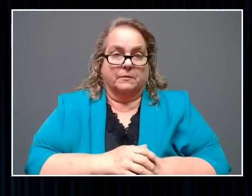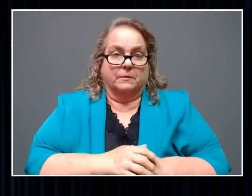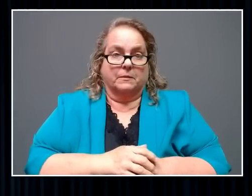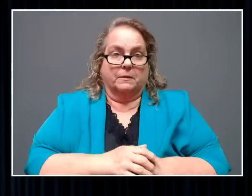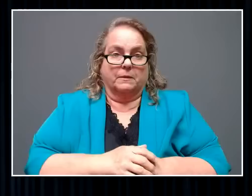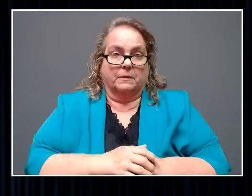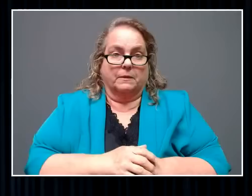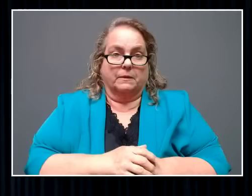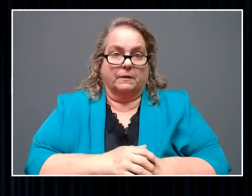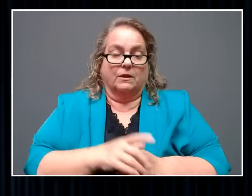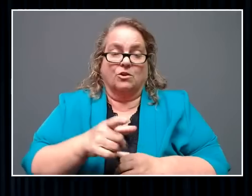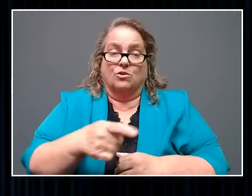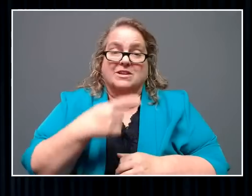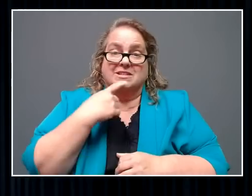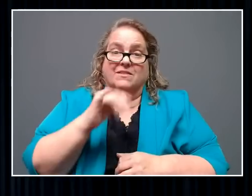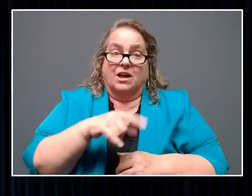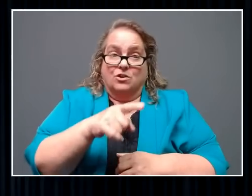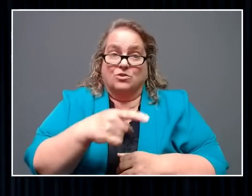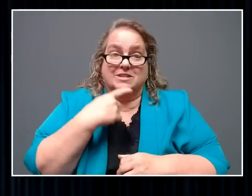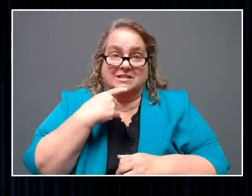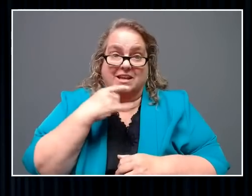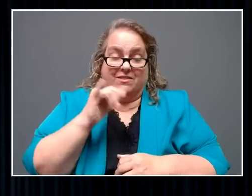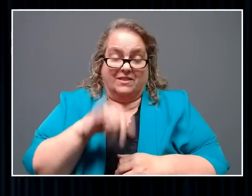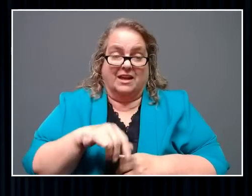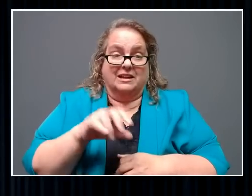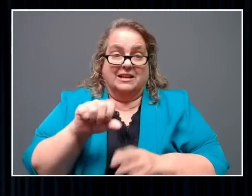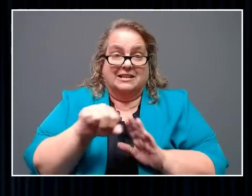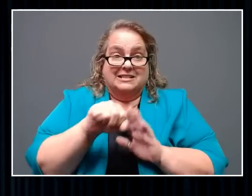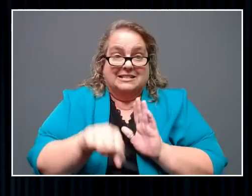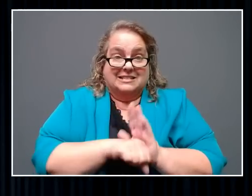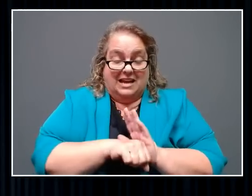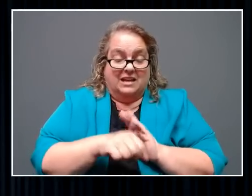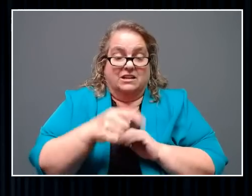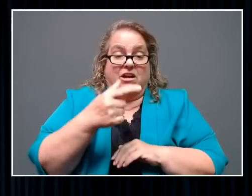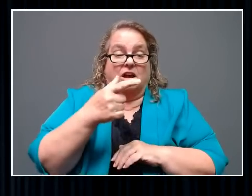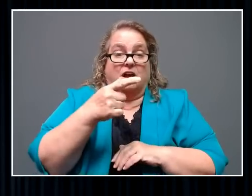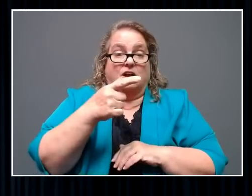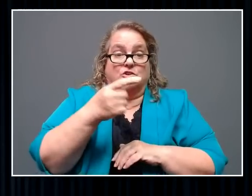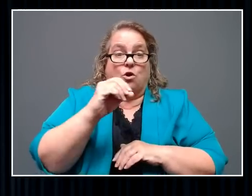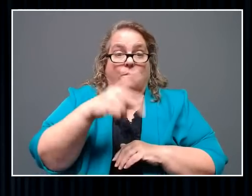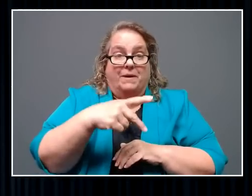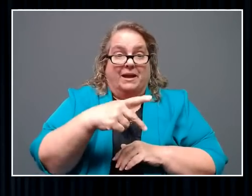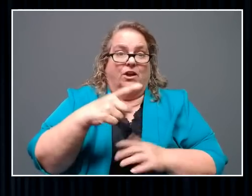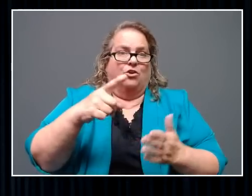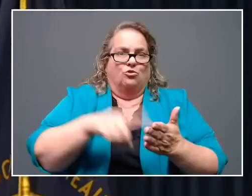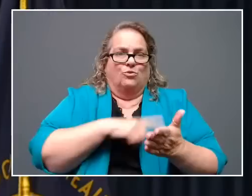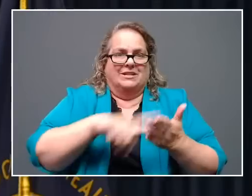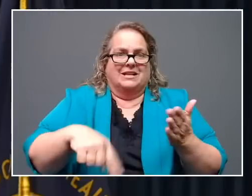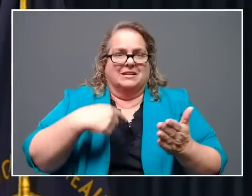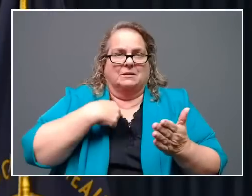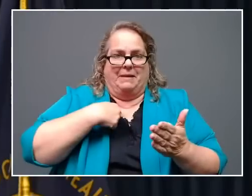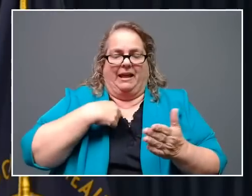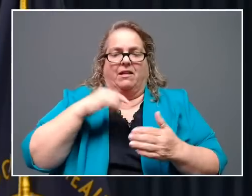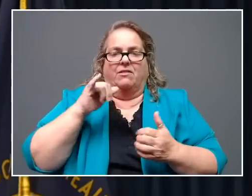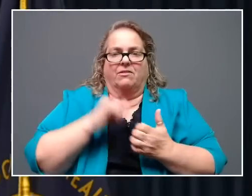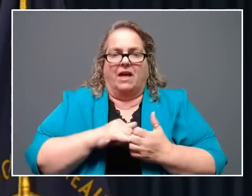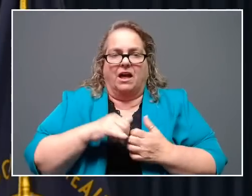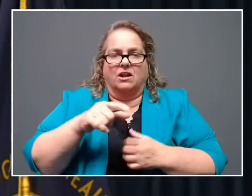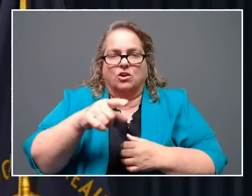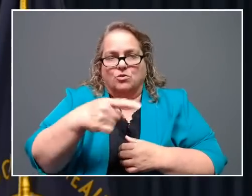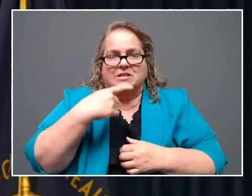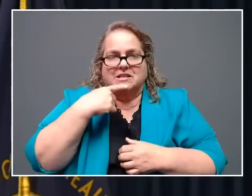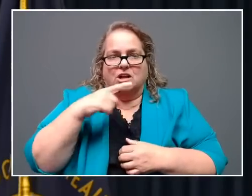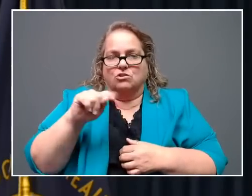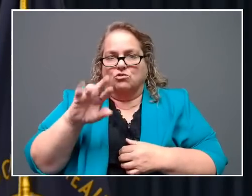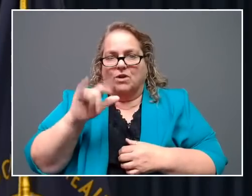law. They point to The state GOP has criticized me? Yes, sir. Wow, that's Nothing shocker. around that. They point to the number of Democrats that